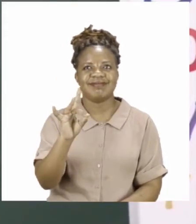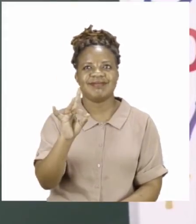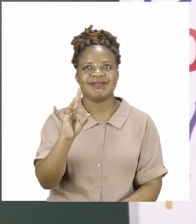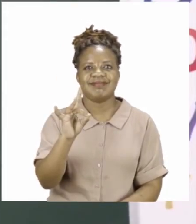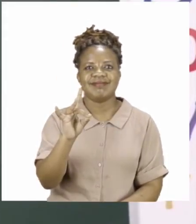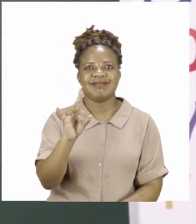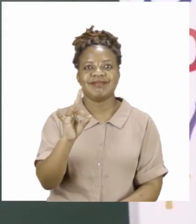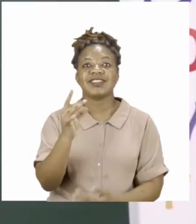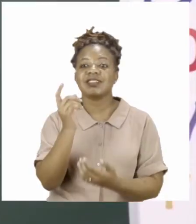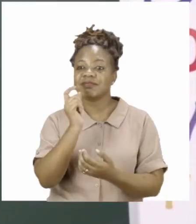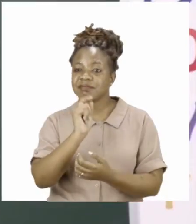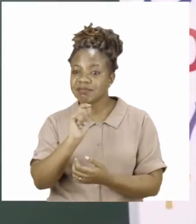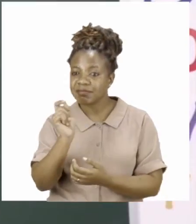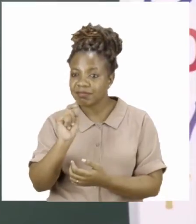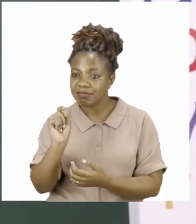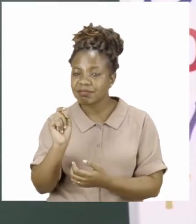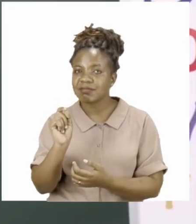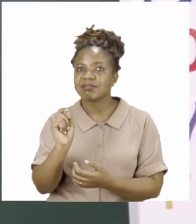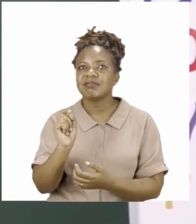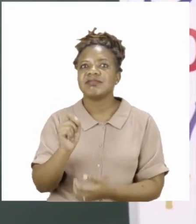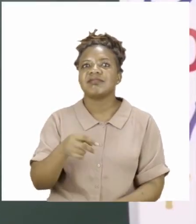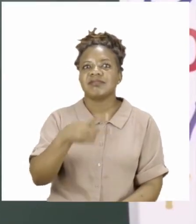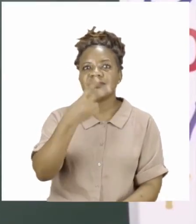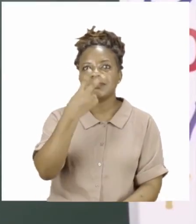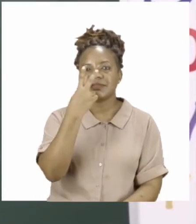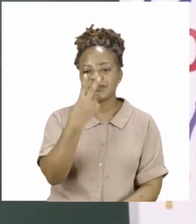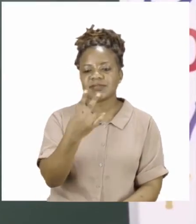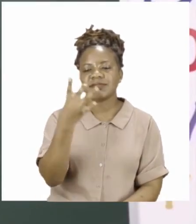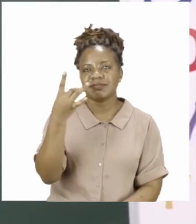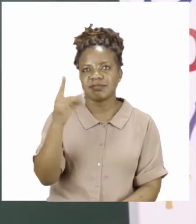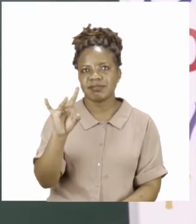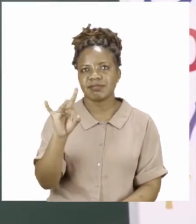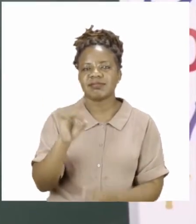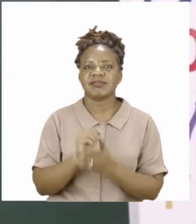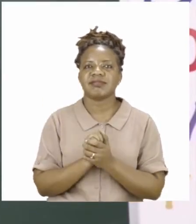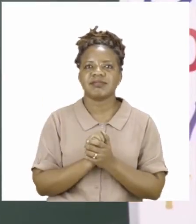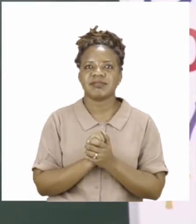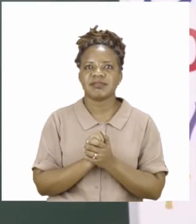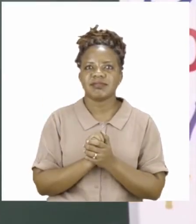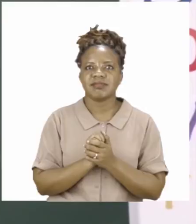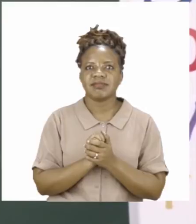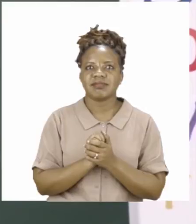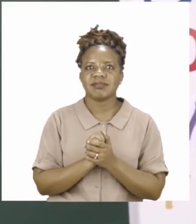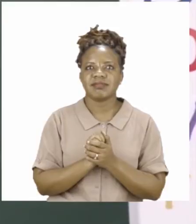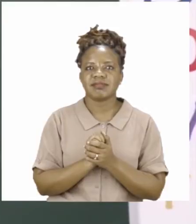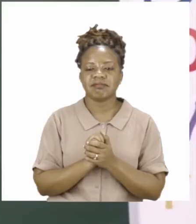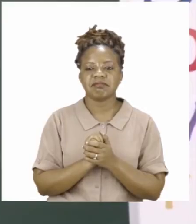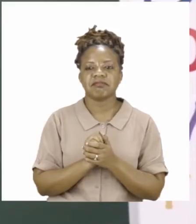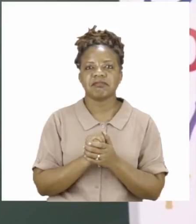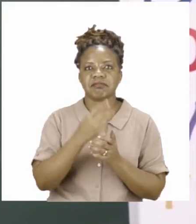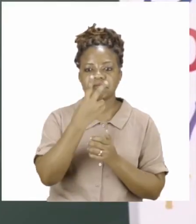28. So now we're going to write the number 28. So far, we have